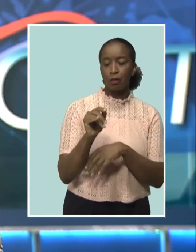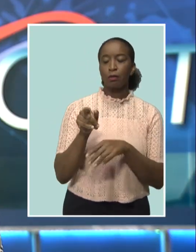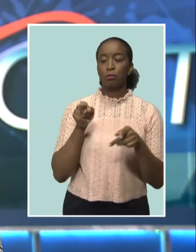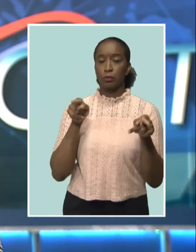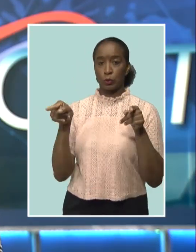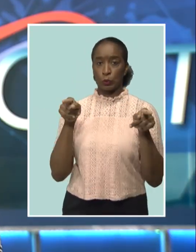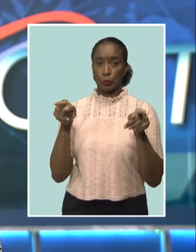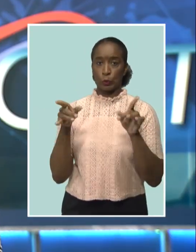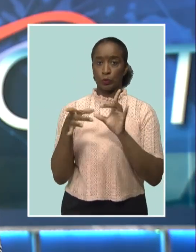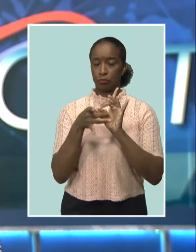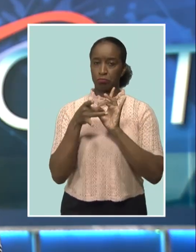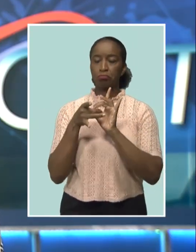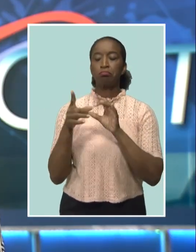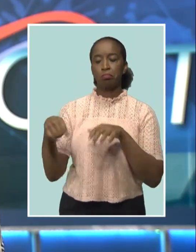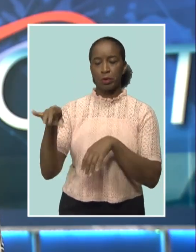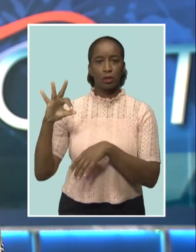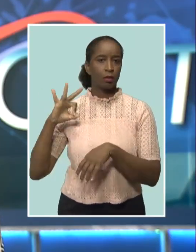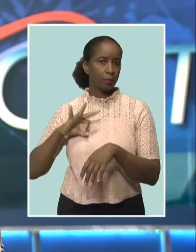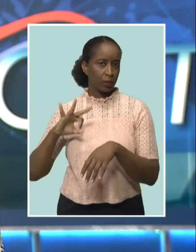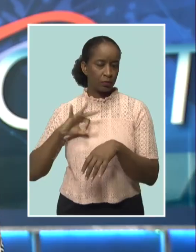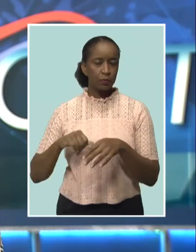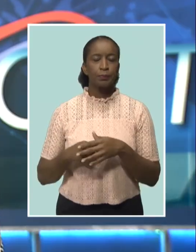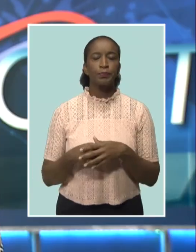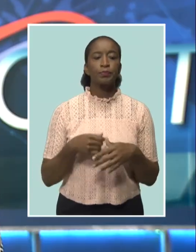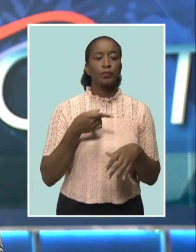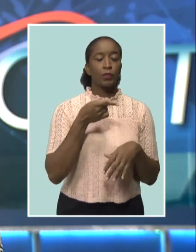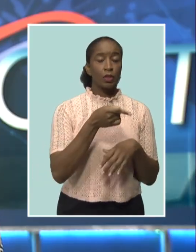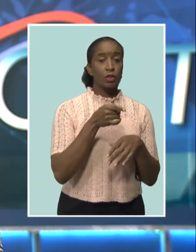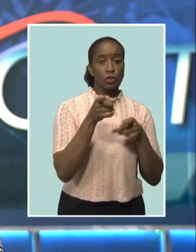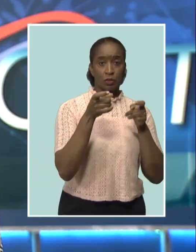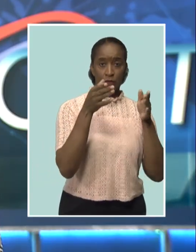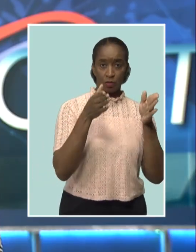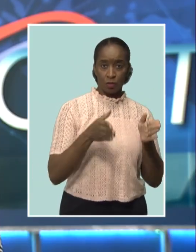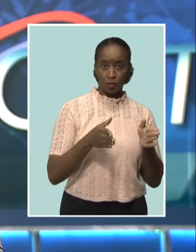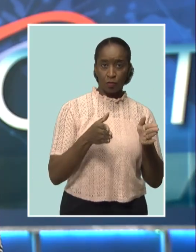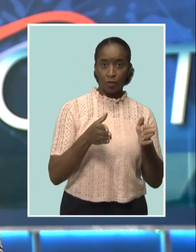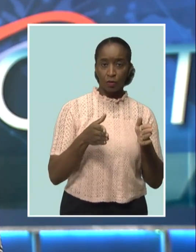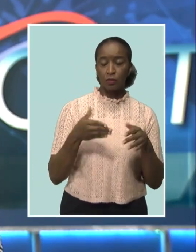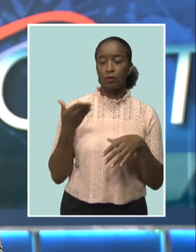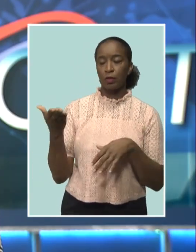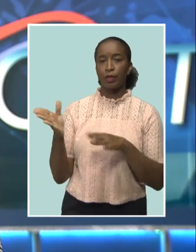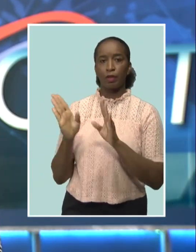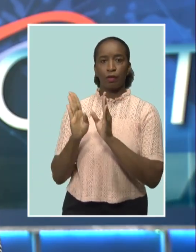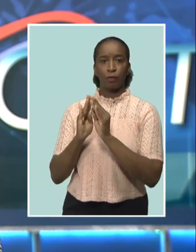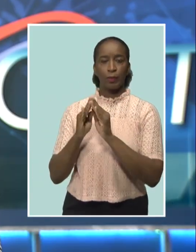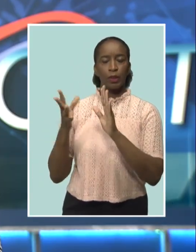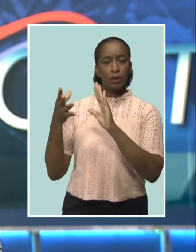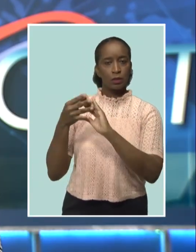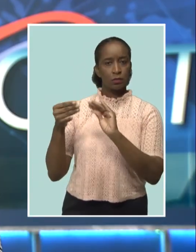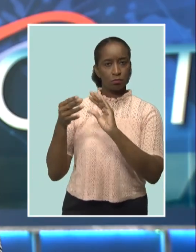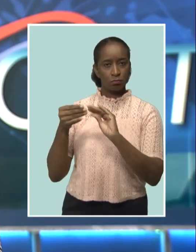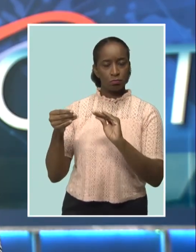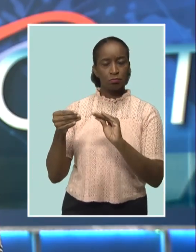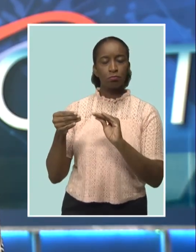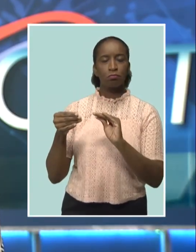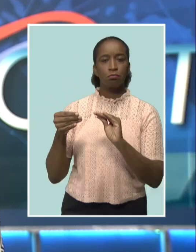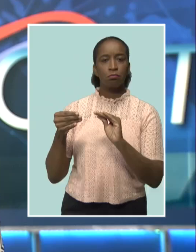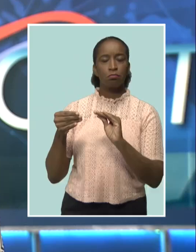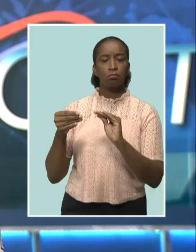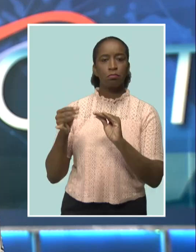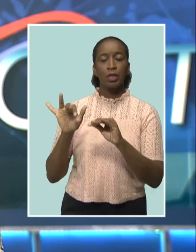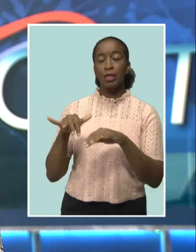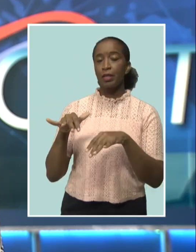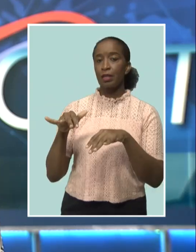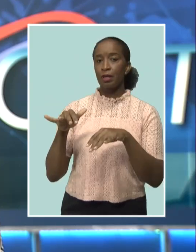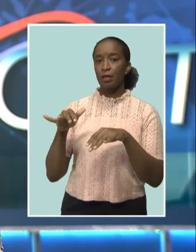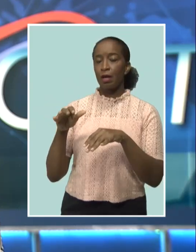Dr. the Honorable Alison Leacock, during a media conference at the Grantley Adams International Airport. It was marking the first anniversary of the